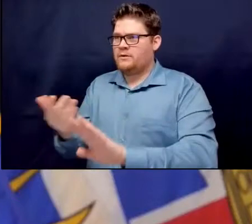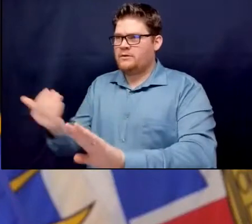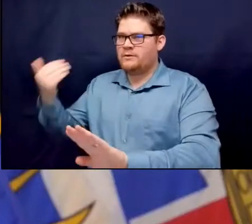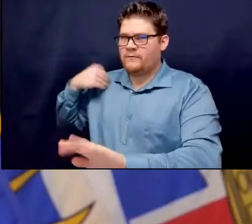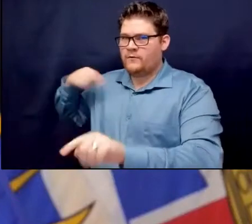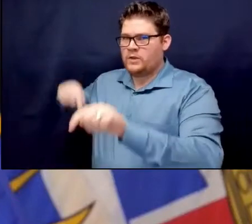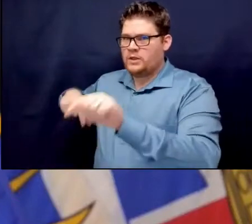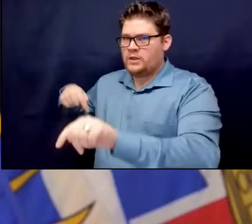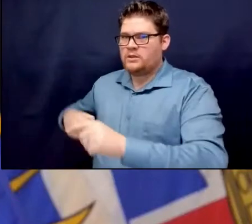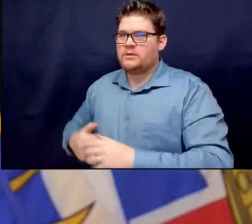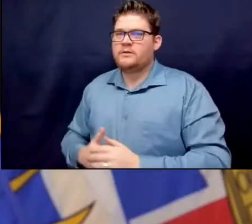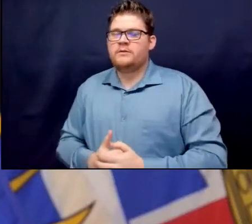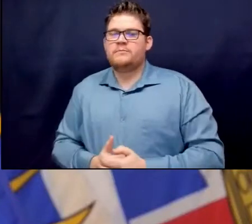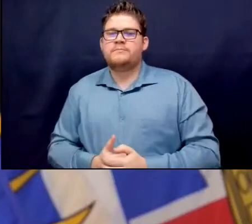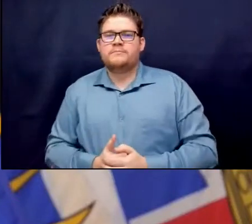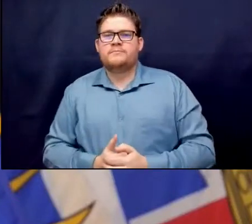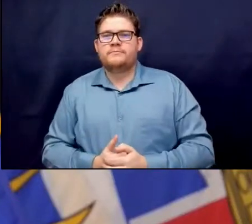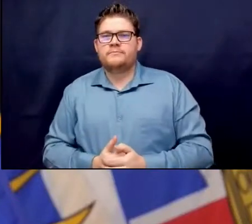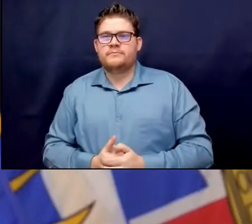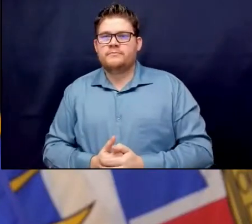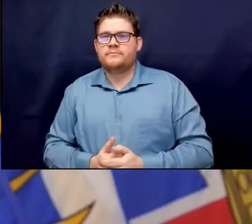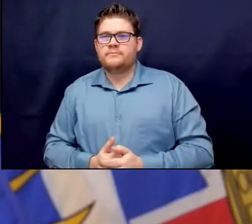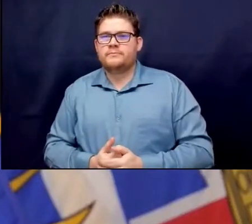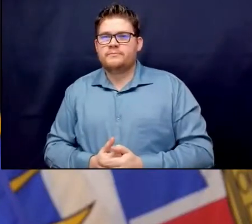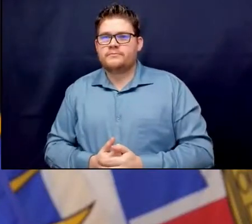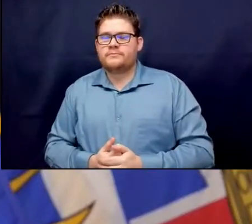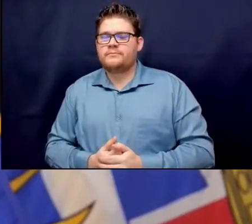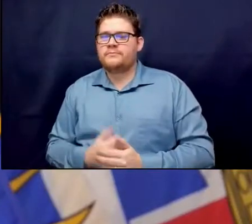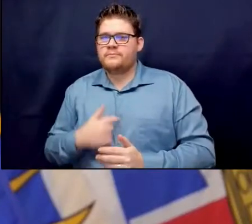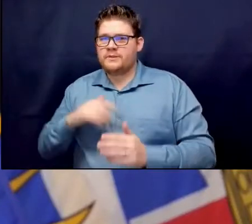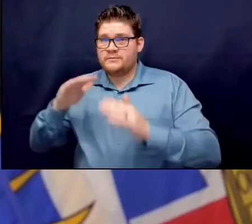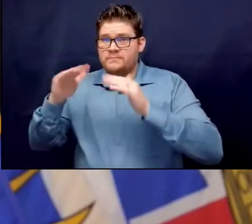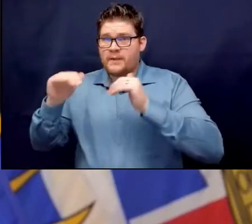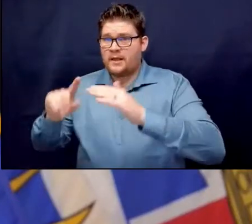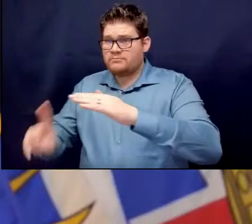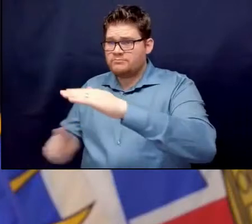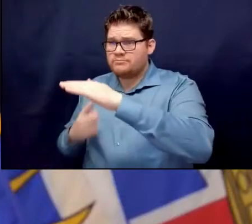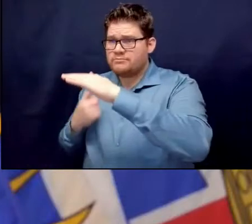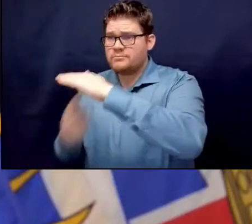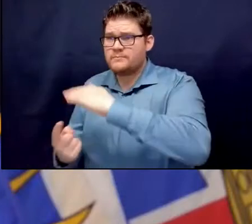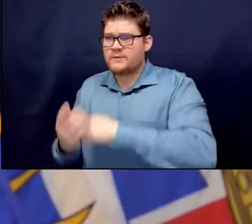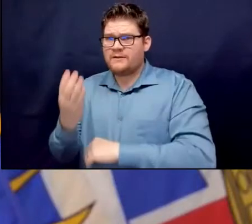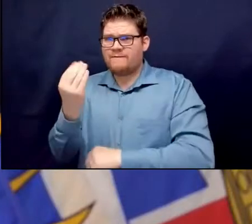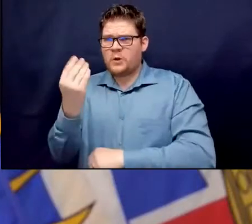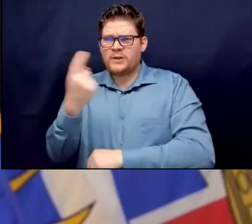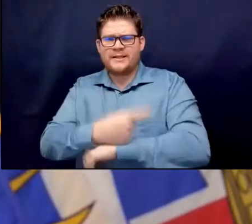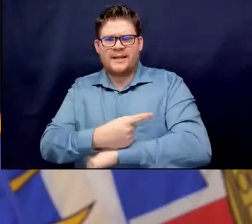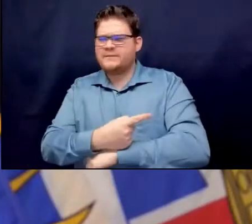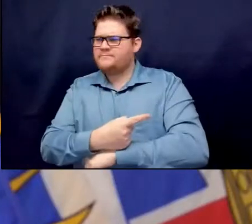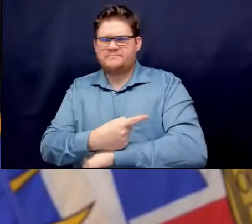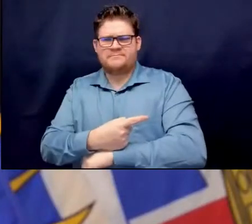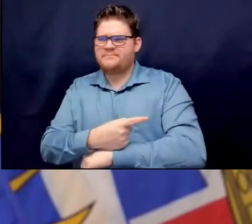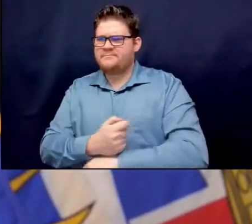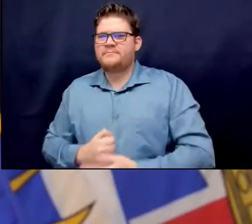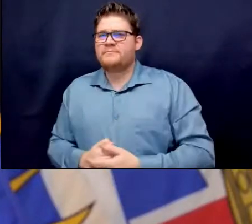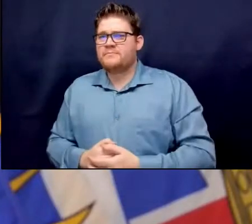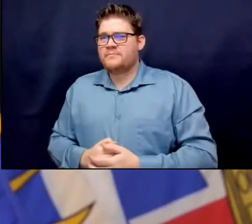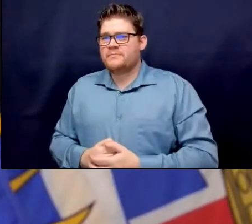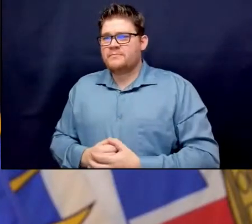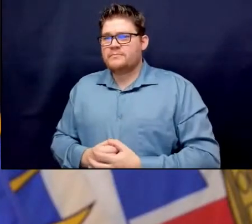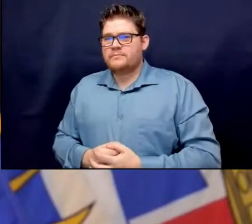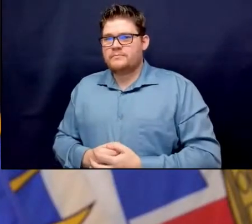don't transmit as much if we're well. So these are the things that we need to consider now. And I recognize that